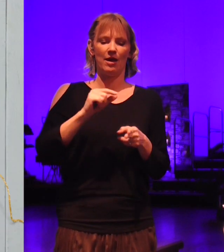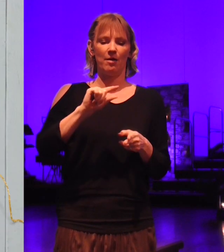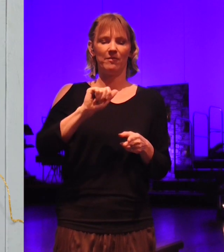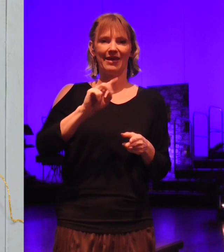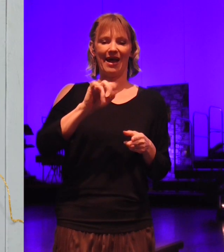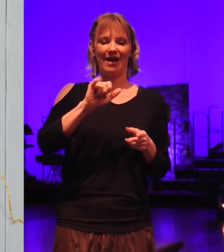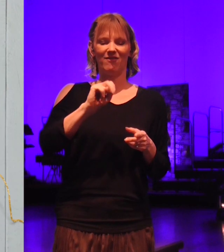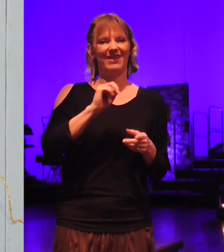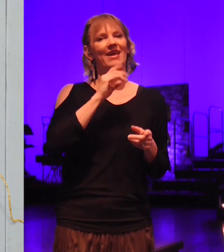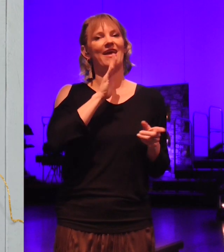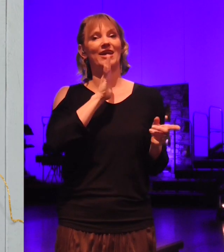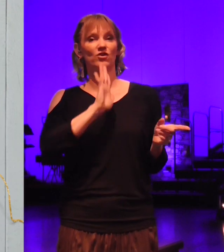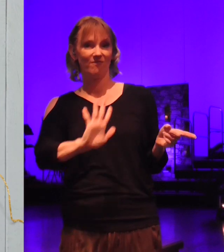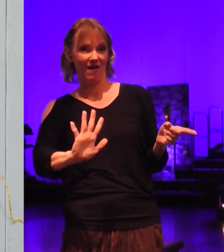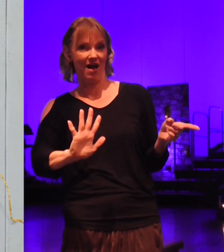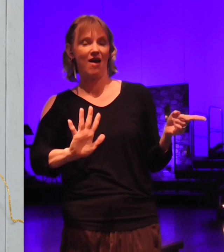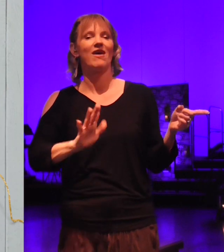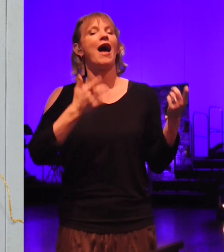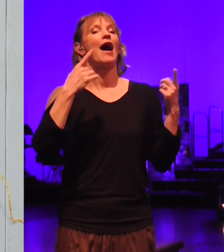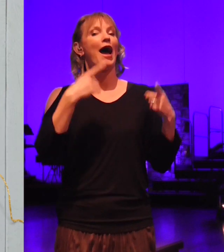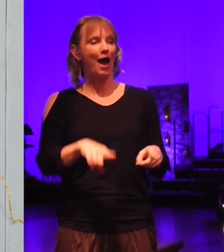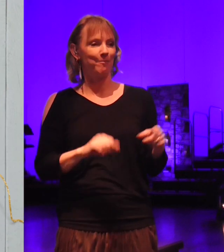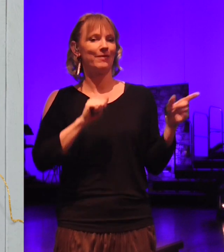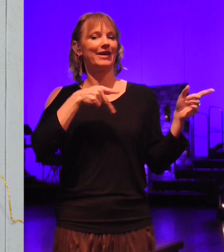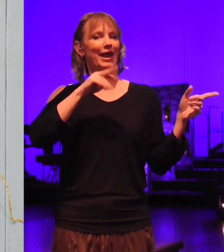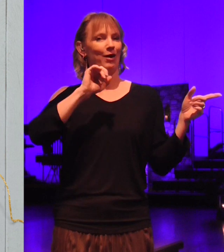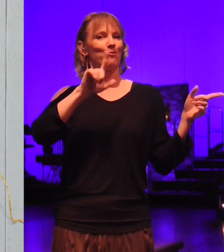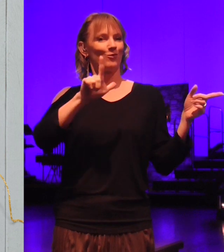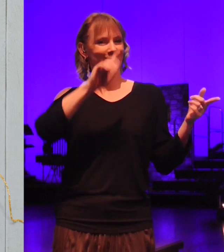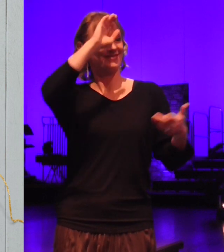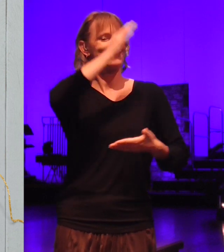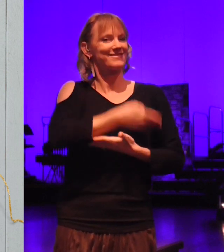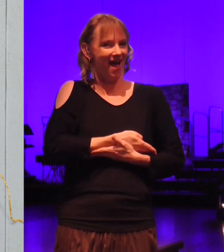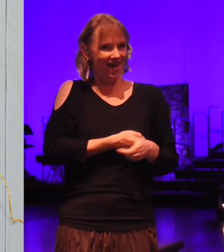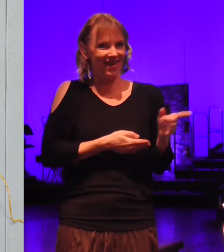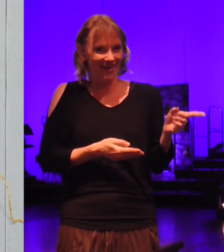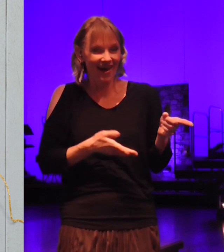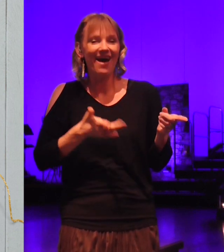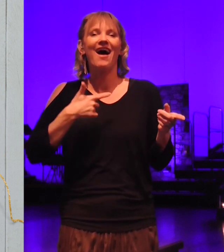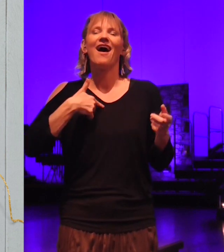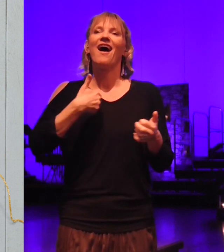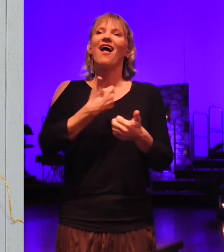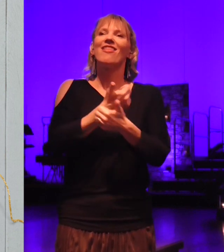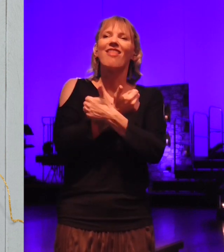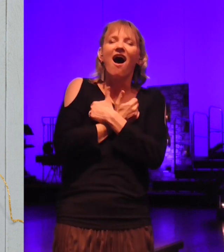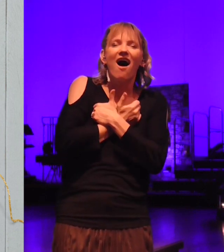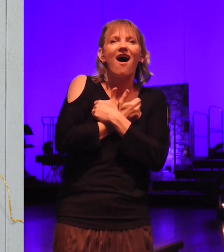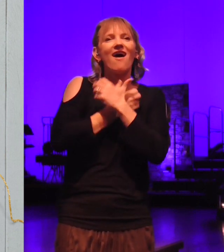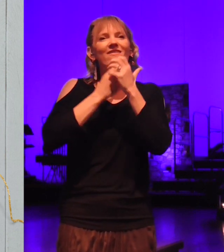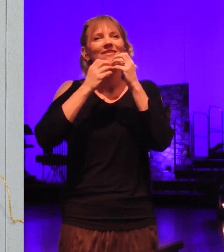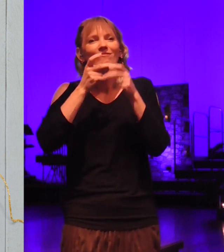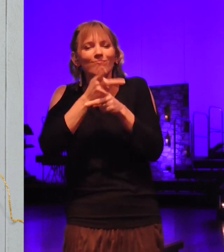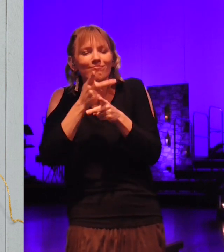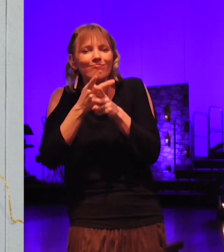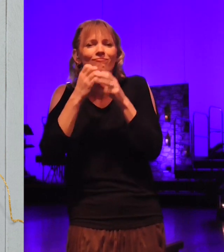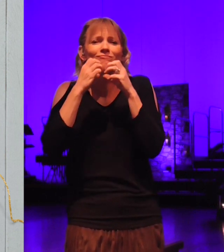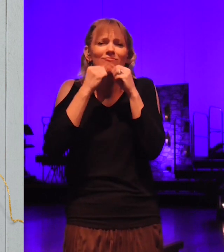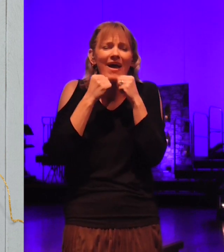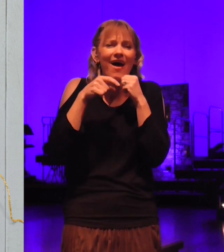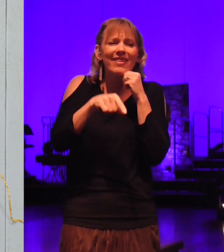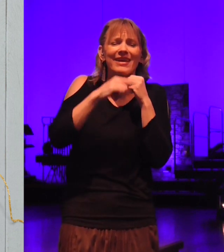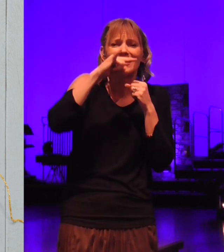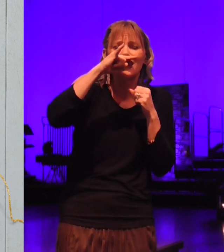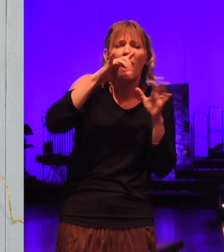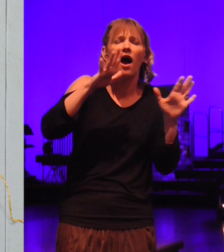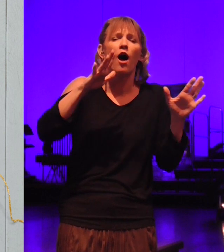to be the son of April. And loving and caring for this kid was the most natural thing